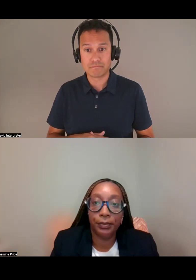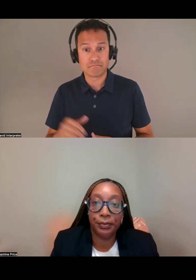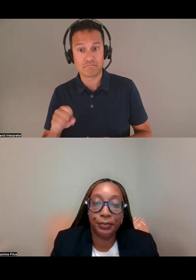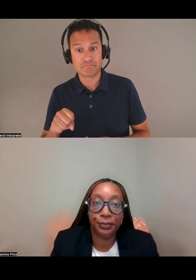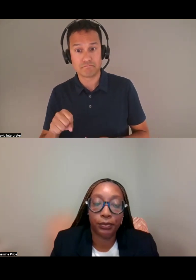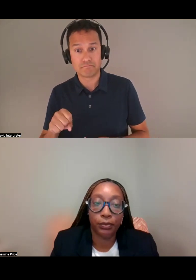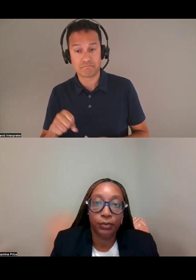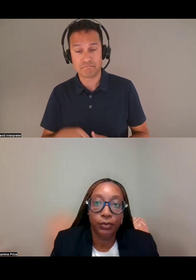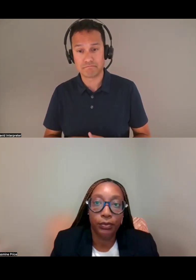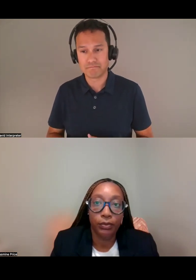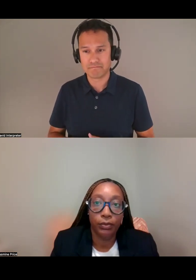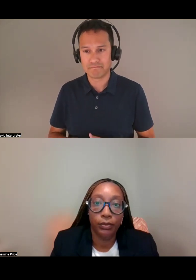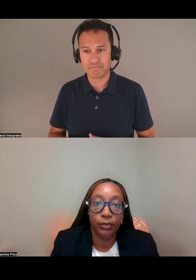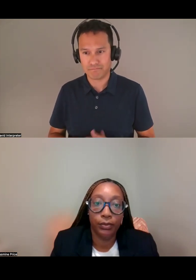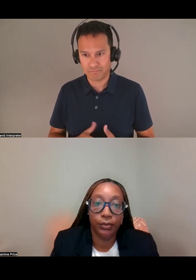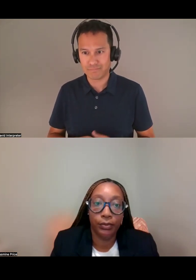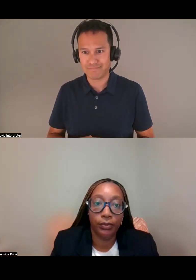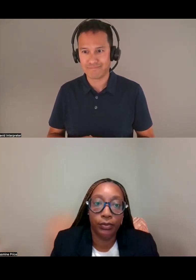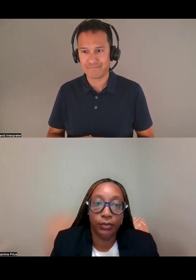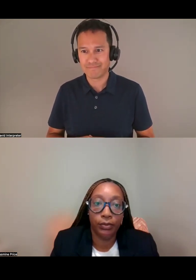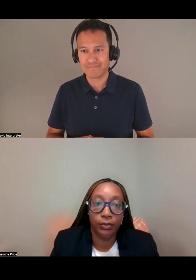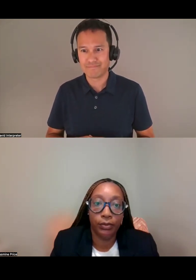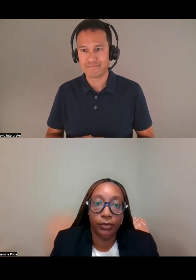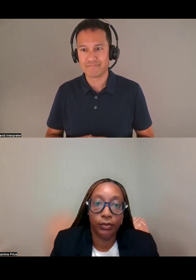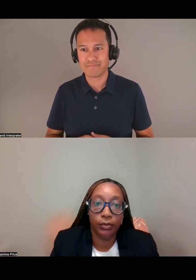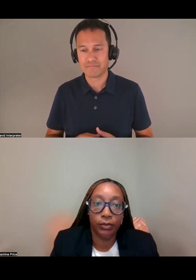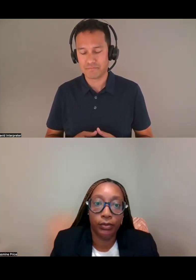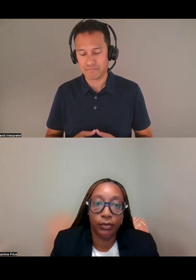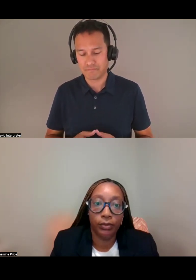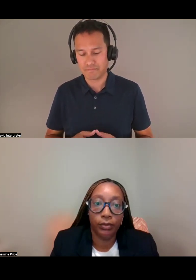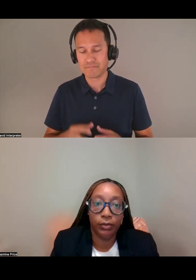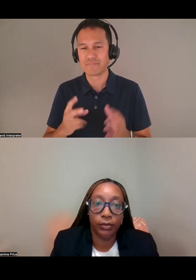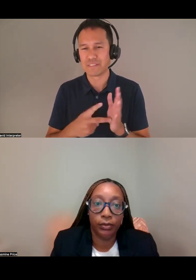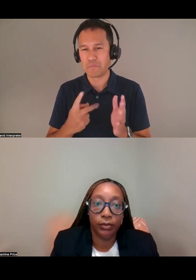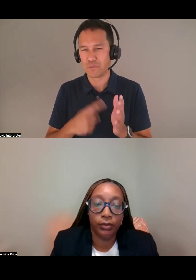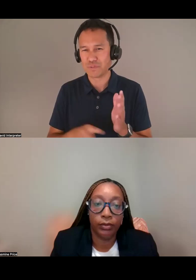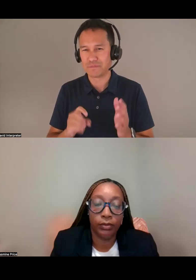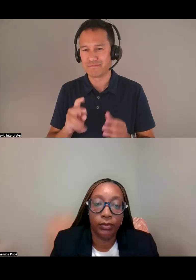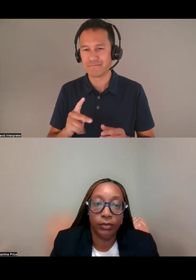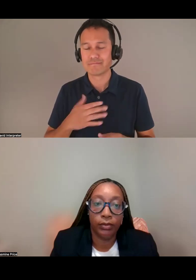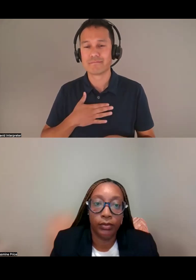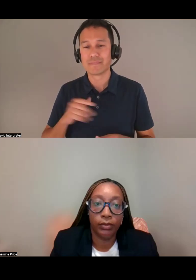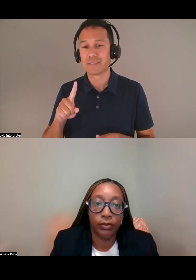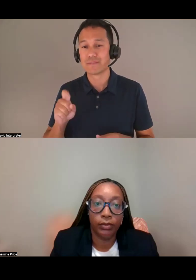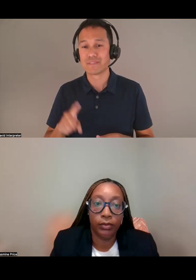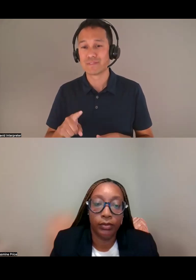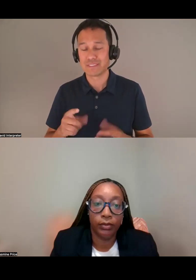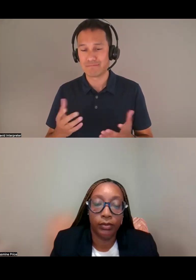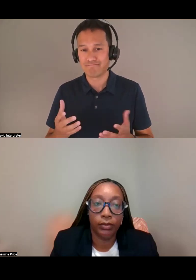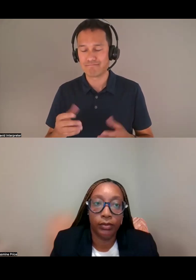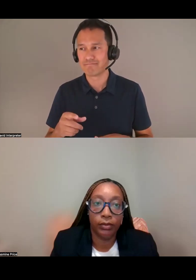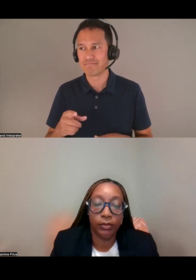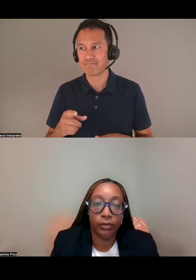Yes. Mm-hmm. Okay. All right, wonderful. Just double checking. Okay. So my question is,